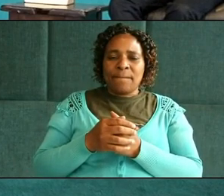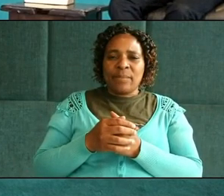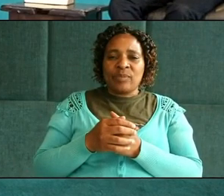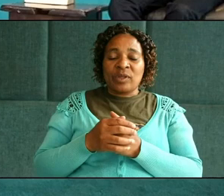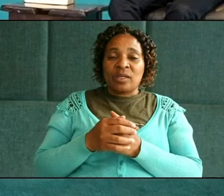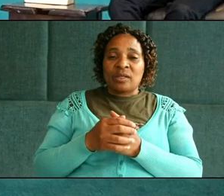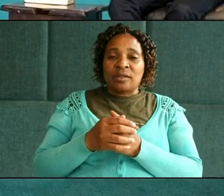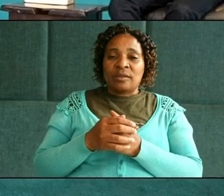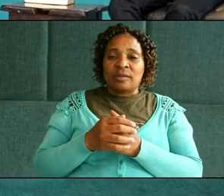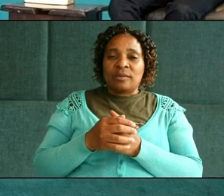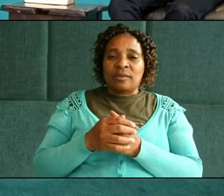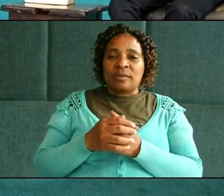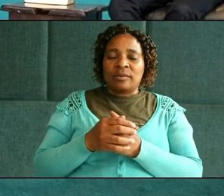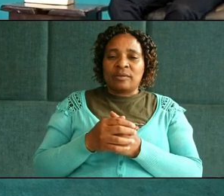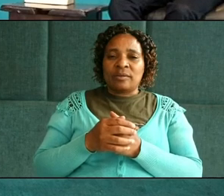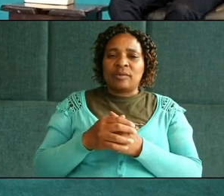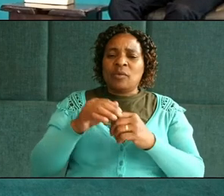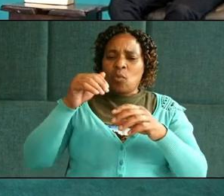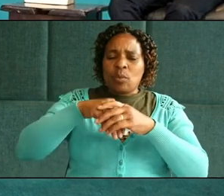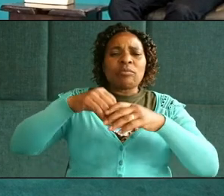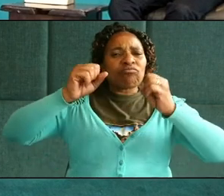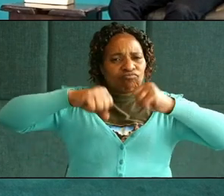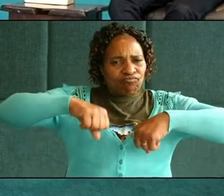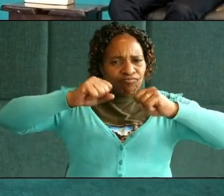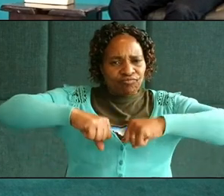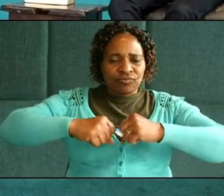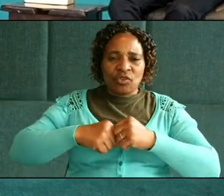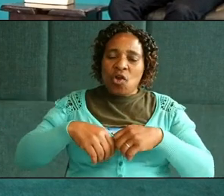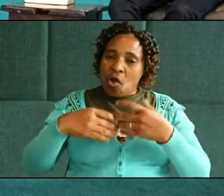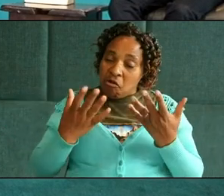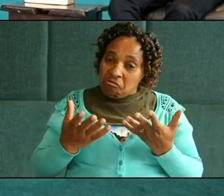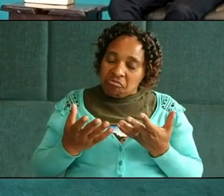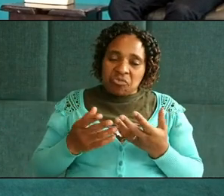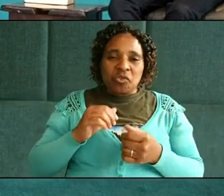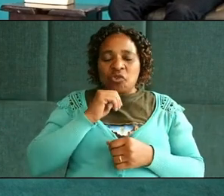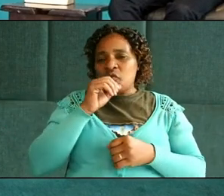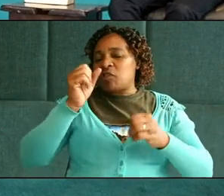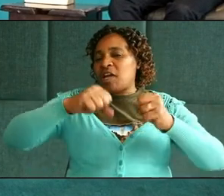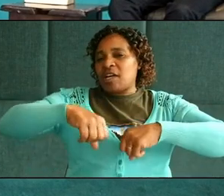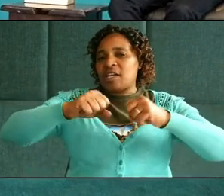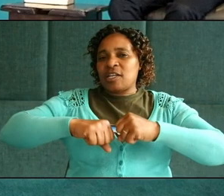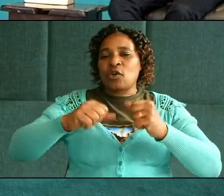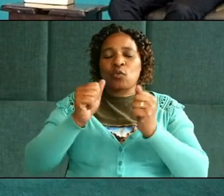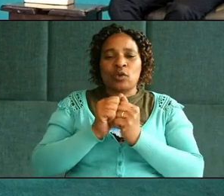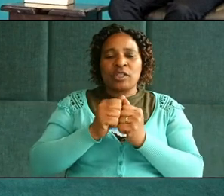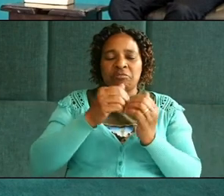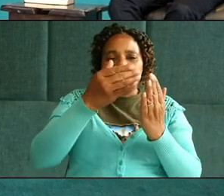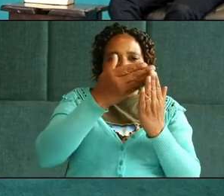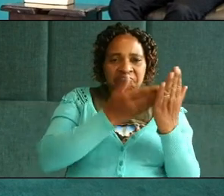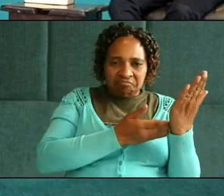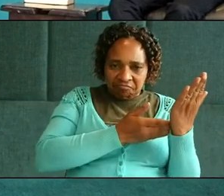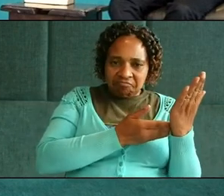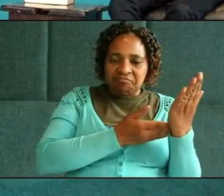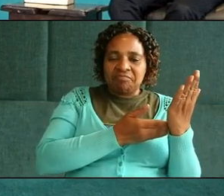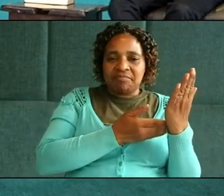we're going to either agree or disagree with the following.